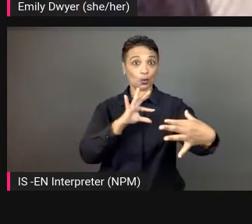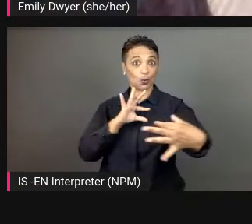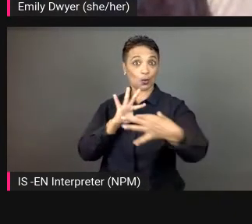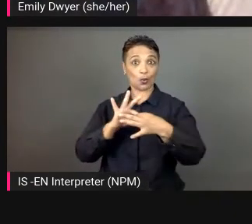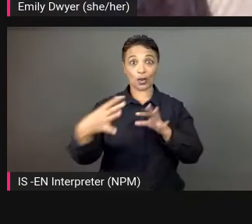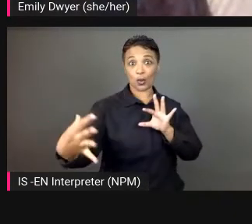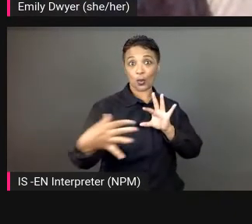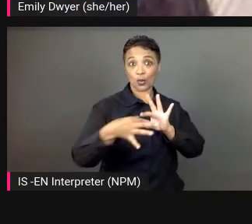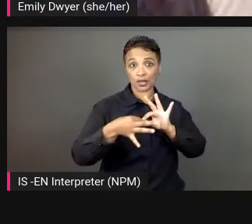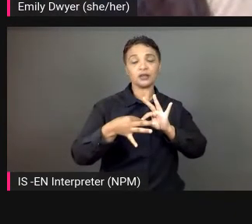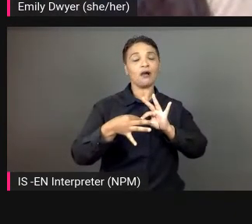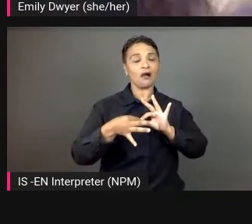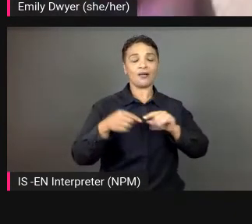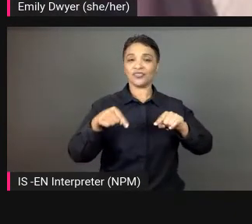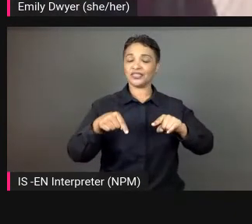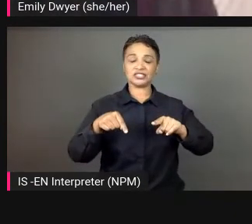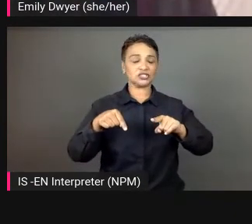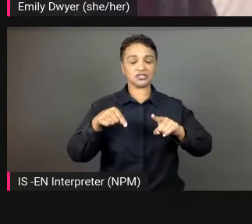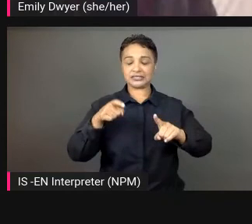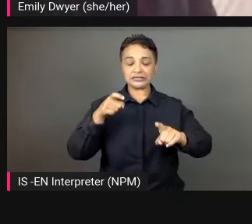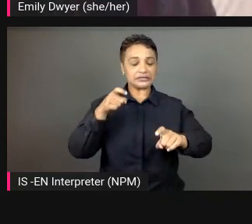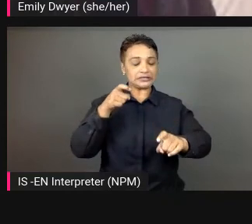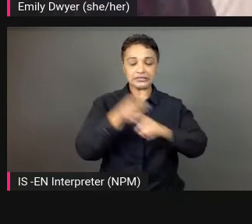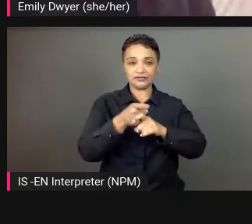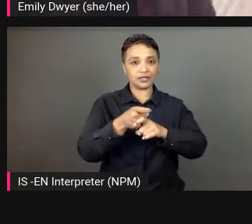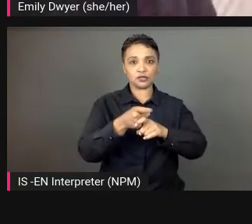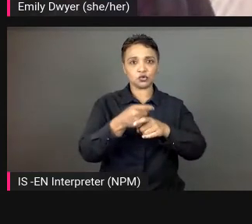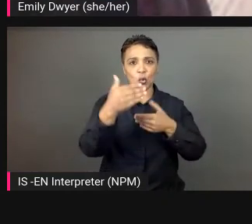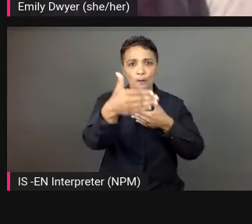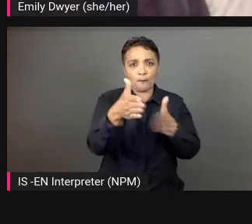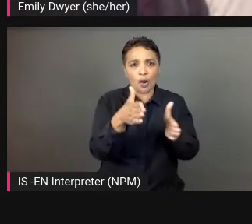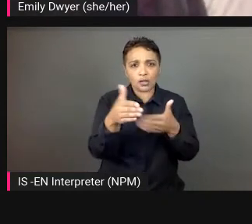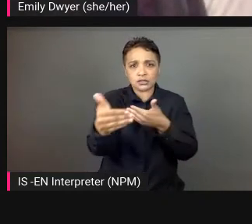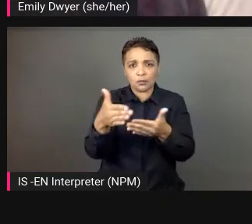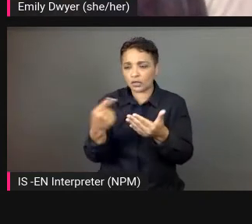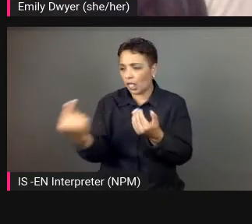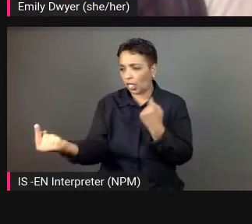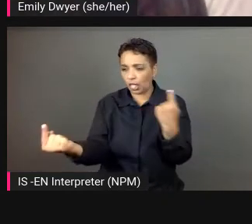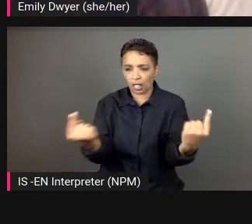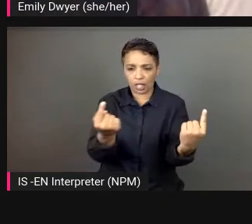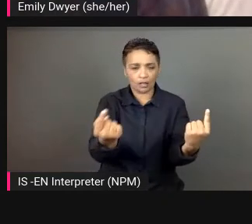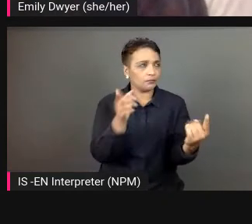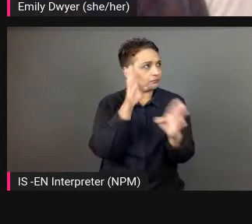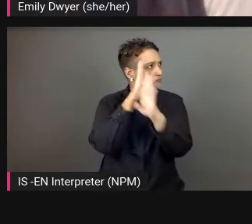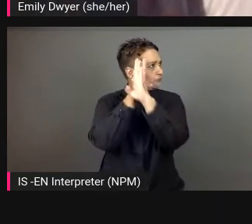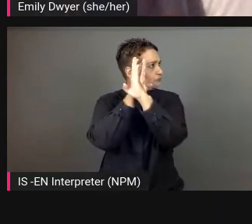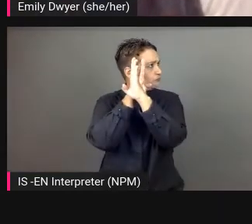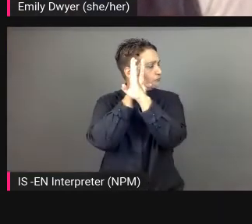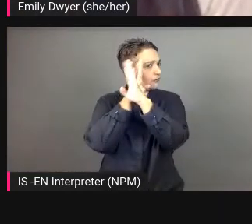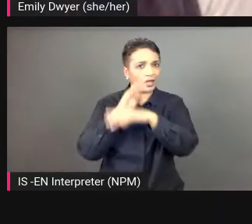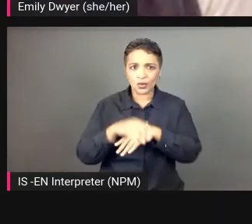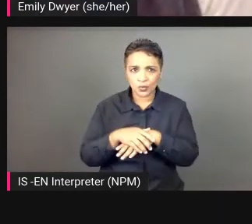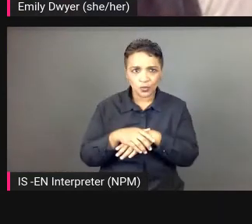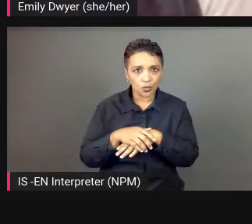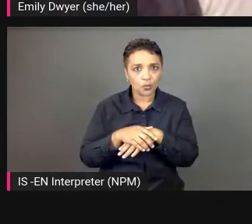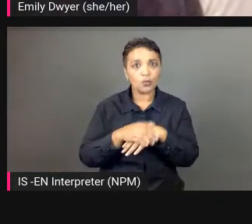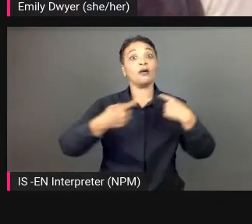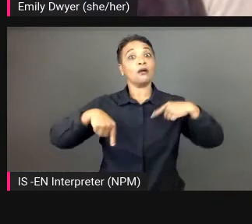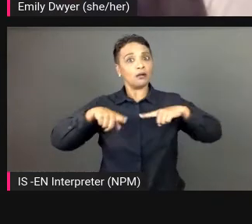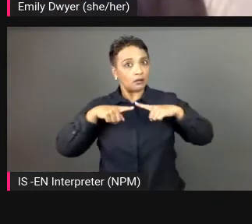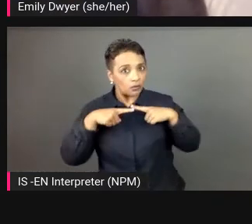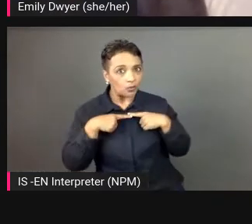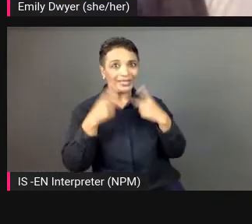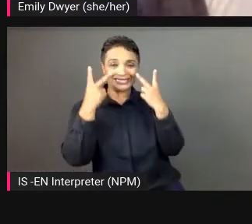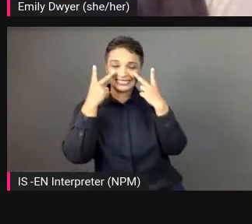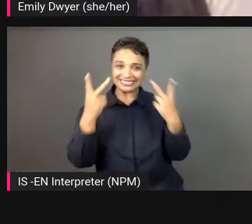harder to put people in boxes and to look away. And I think that, you know, one of the things that we really try to overcome is this sense that it's